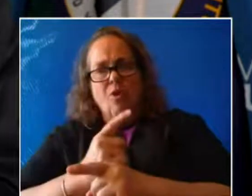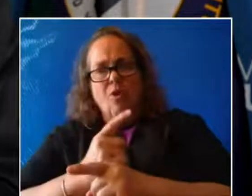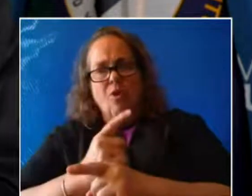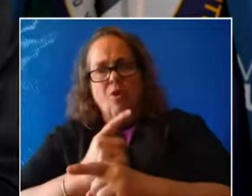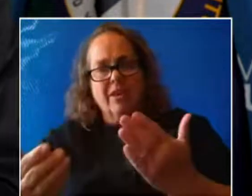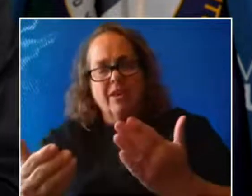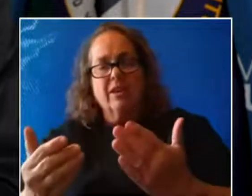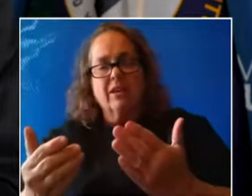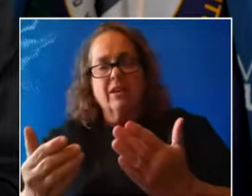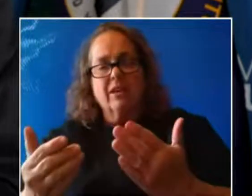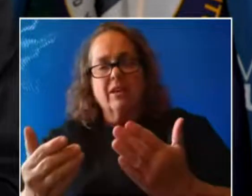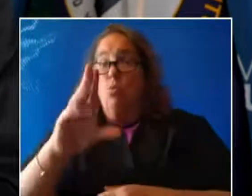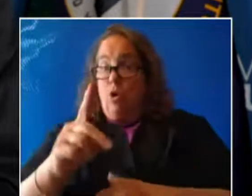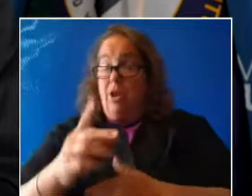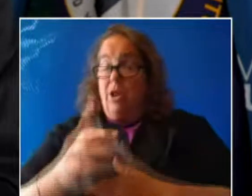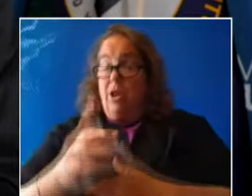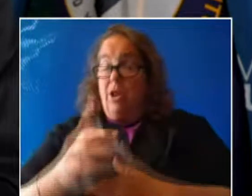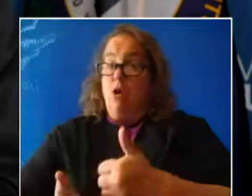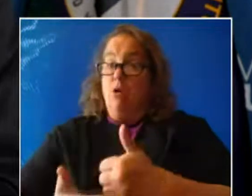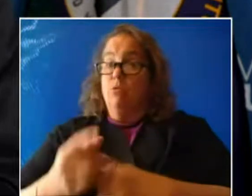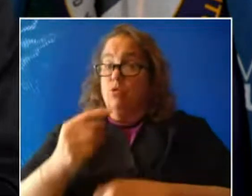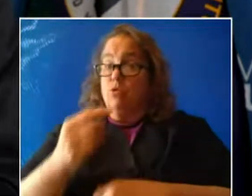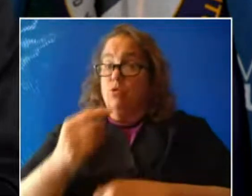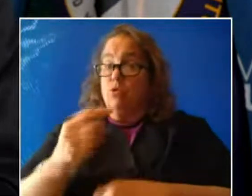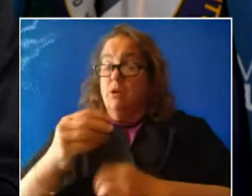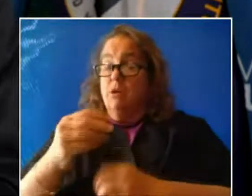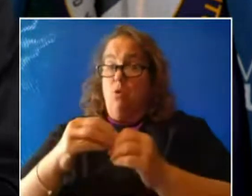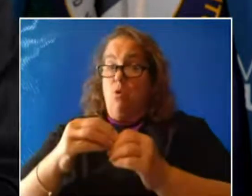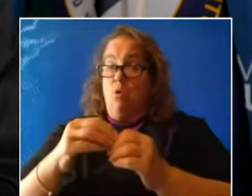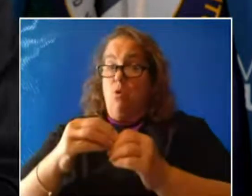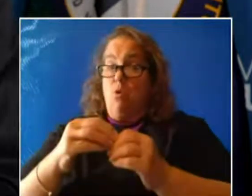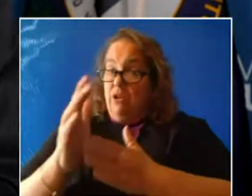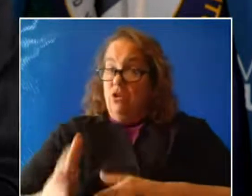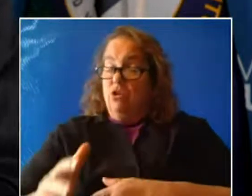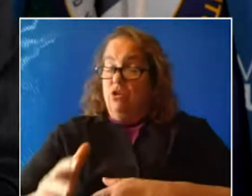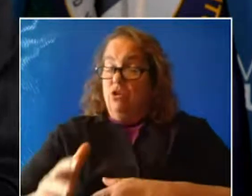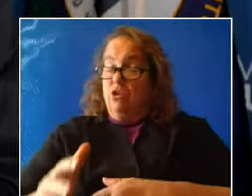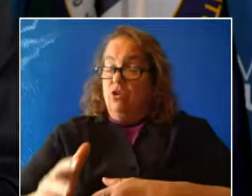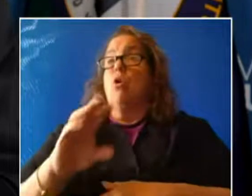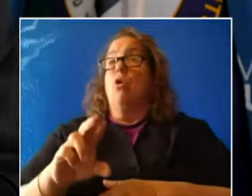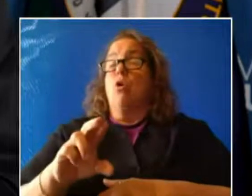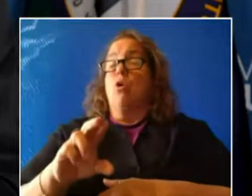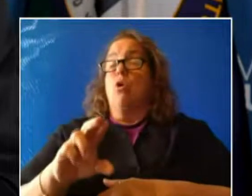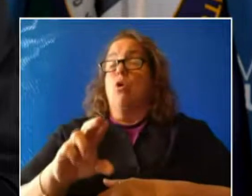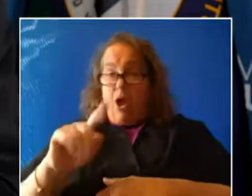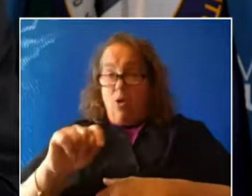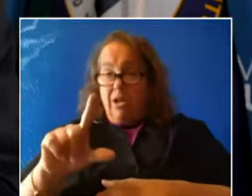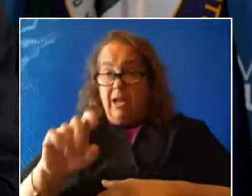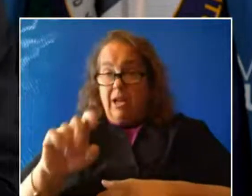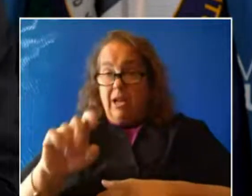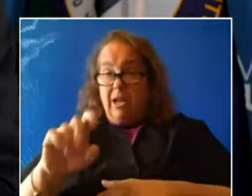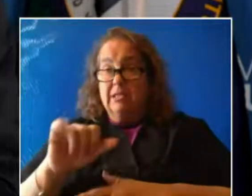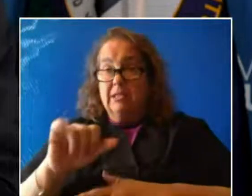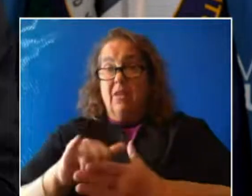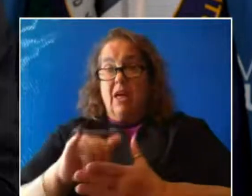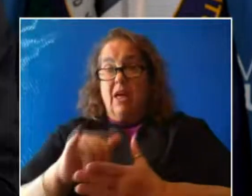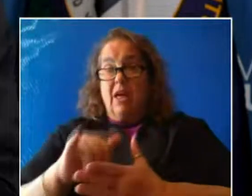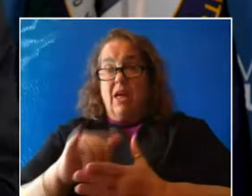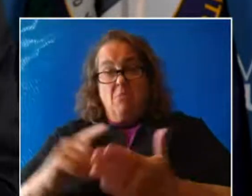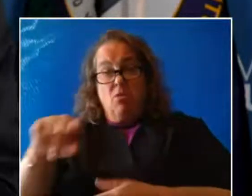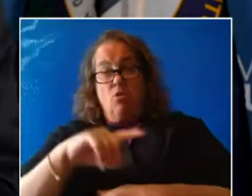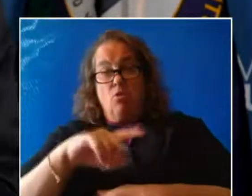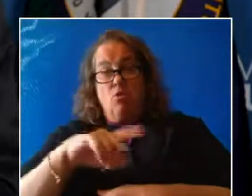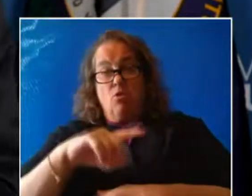more leaders or outlets that that some of those that are skeptical listen